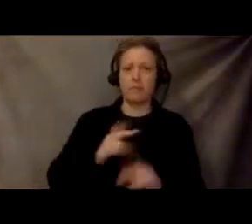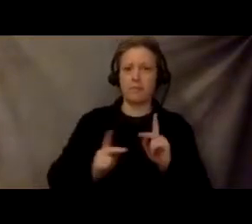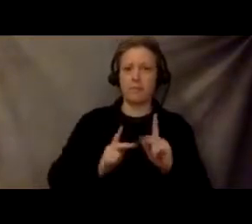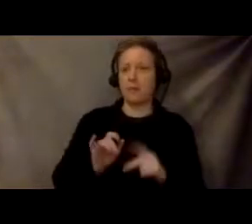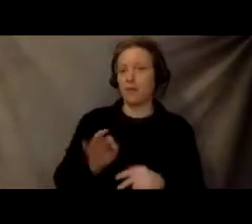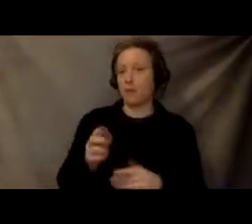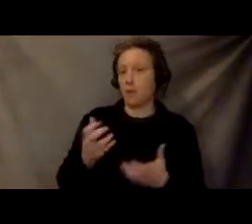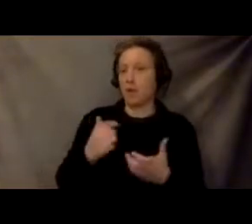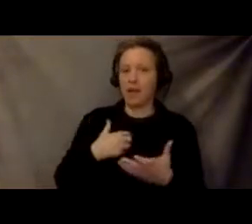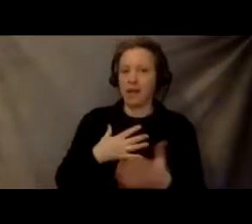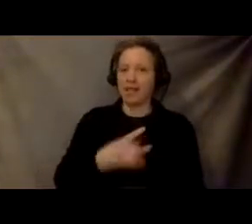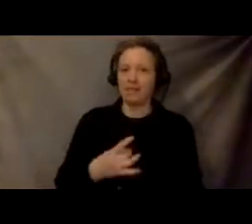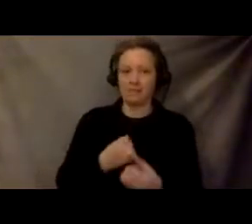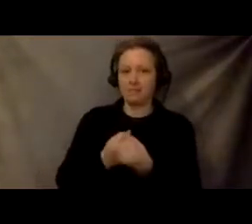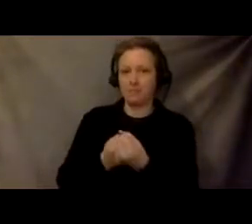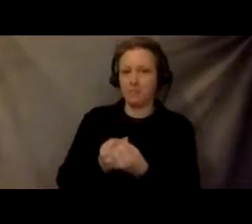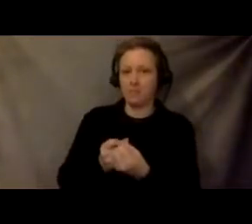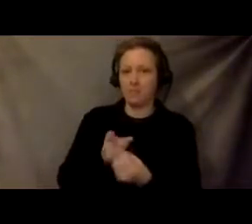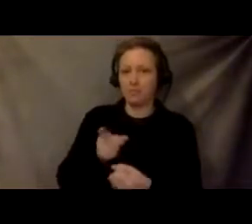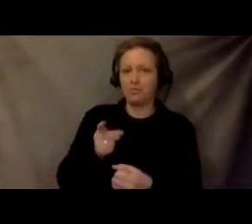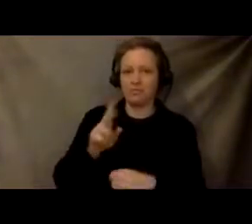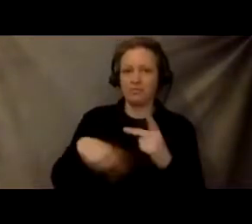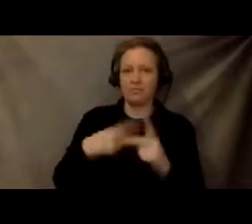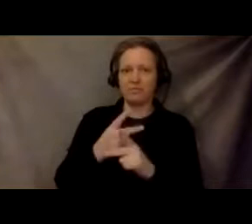like those businesses.